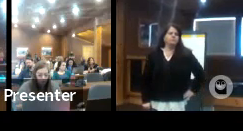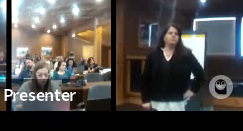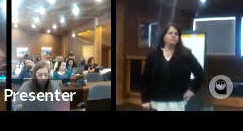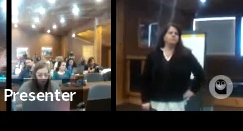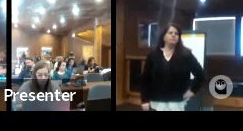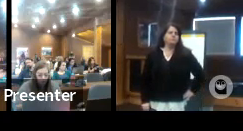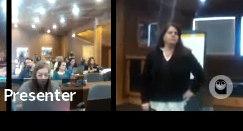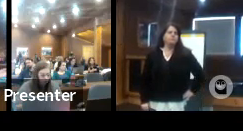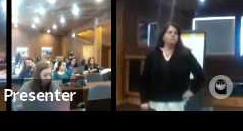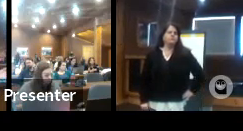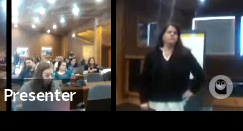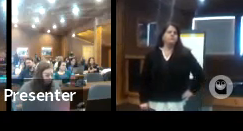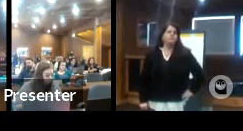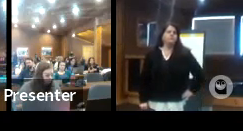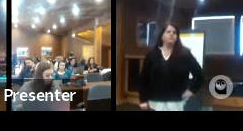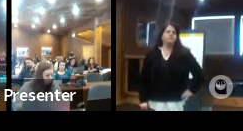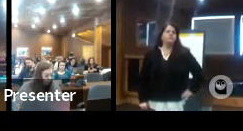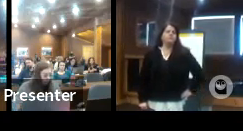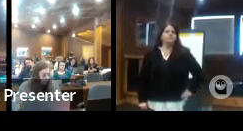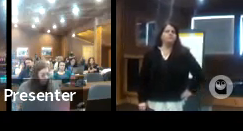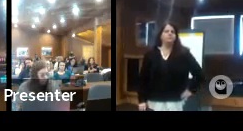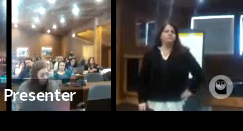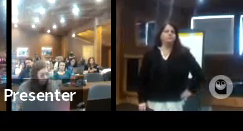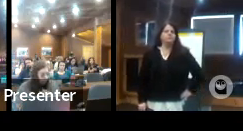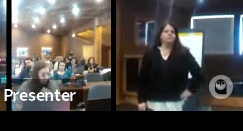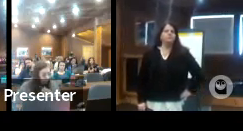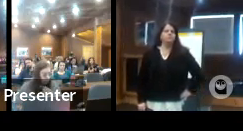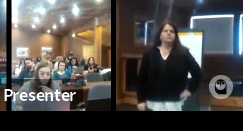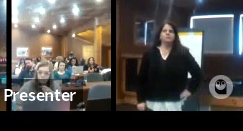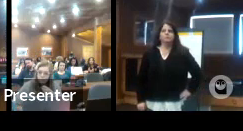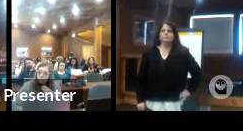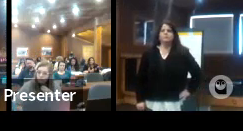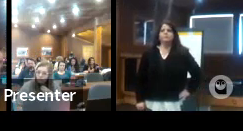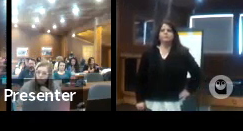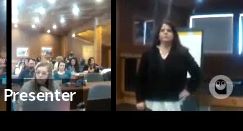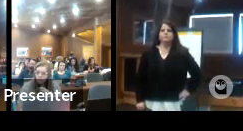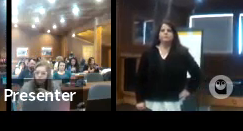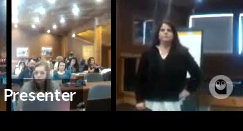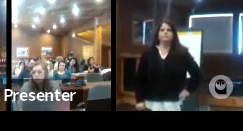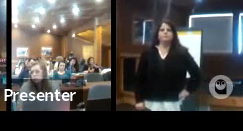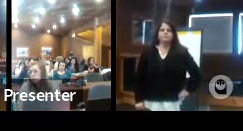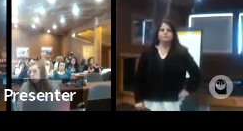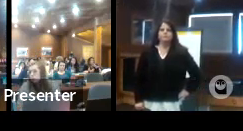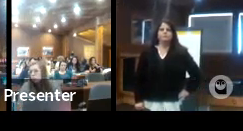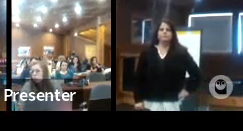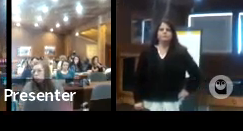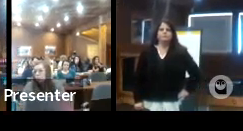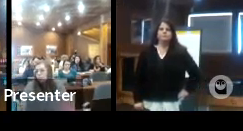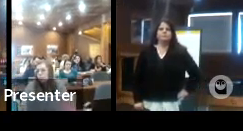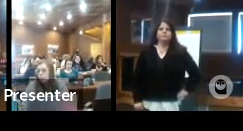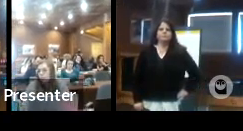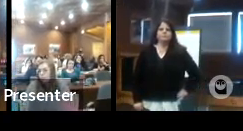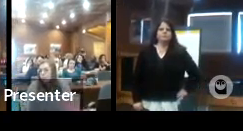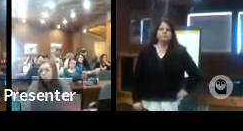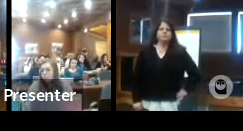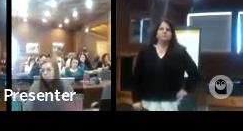and then you as the advocates. And instead of forcing one advocate to be the one that testifies, we'll look for